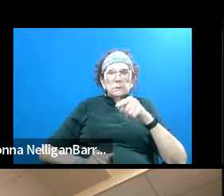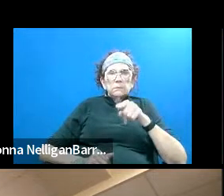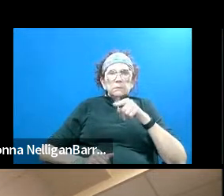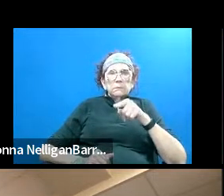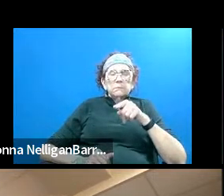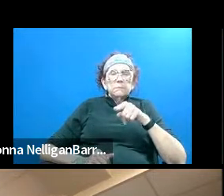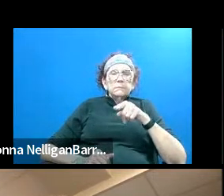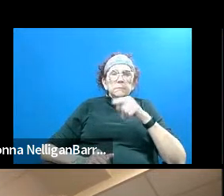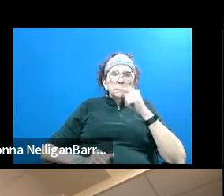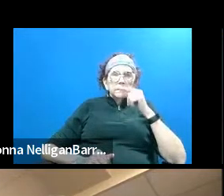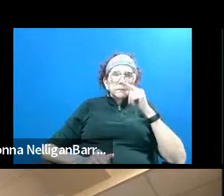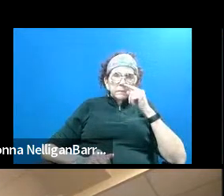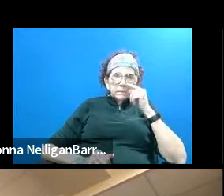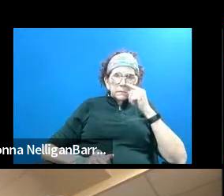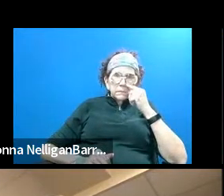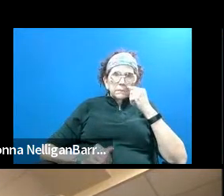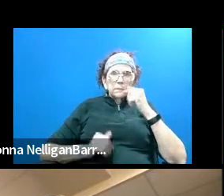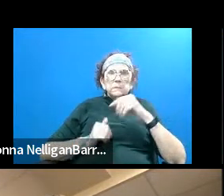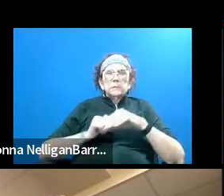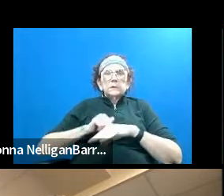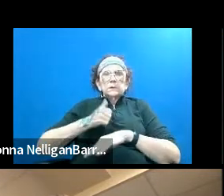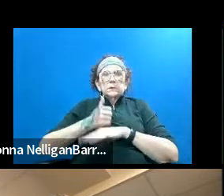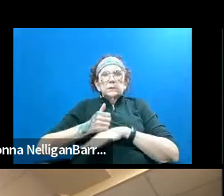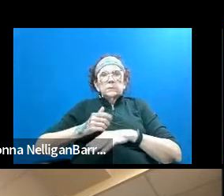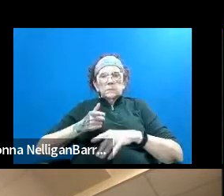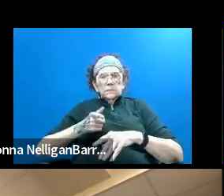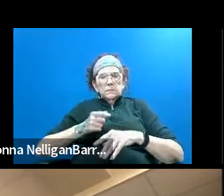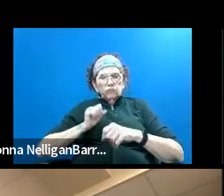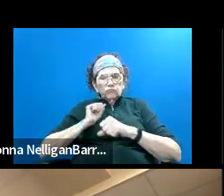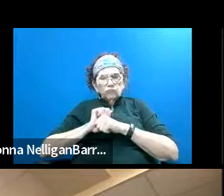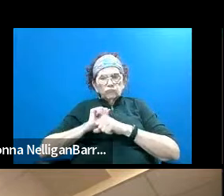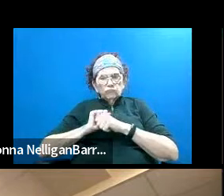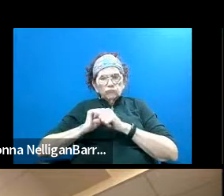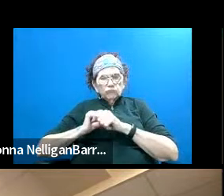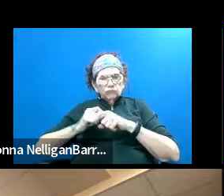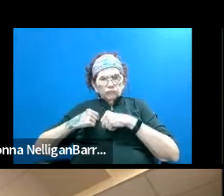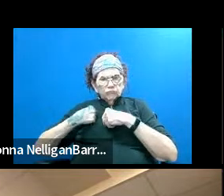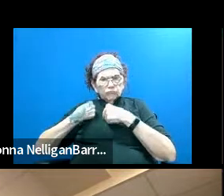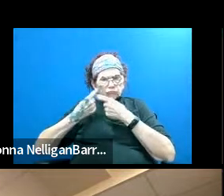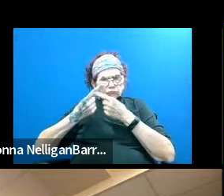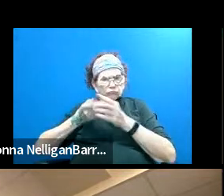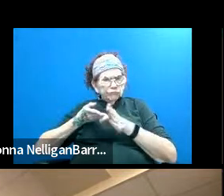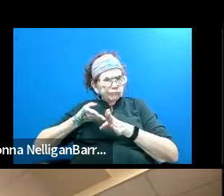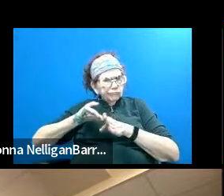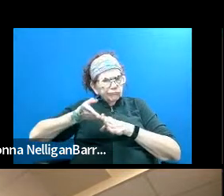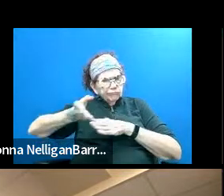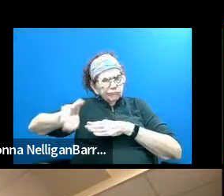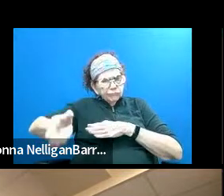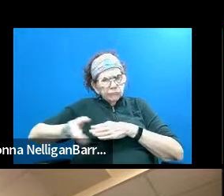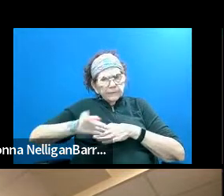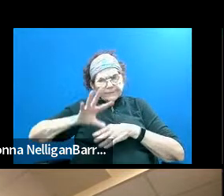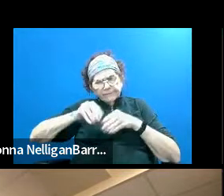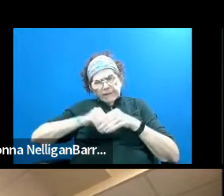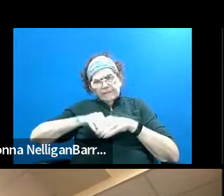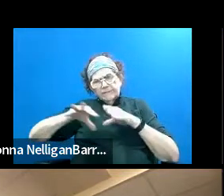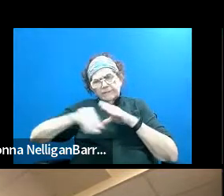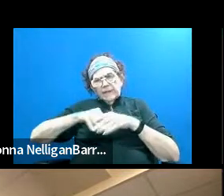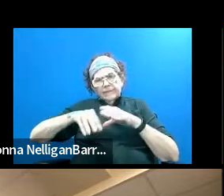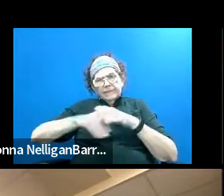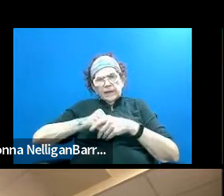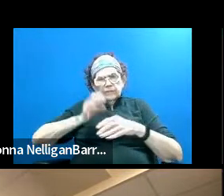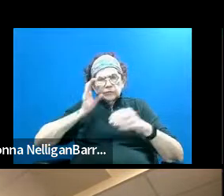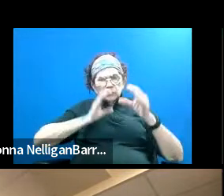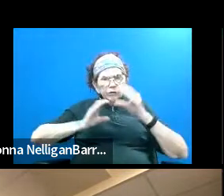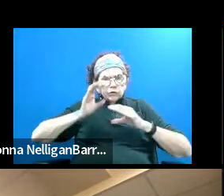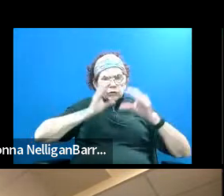career. And he's been working very closely with us and is in fact involved in the search process at RDDC. He's at